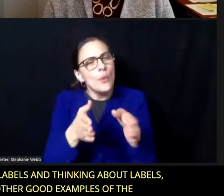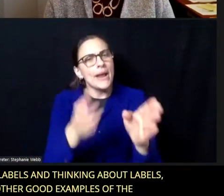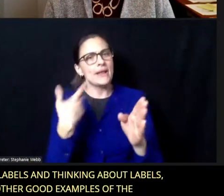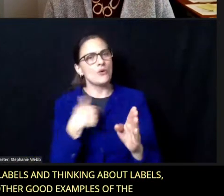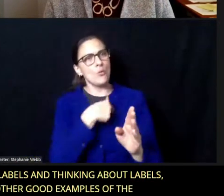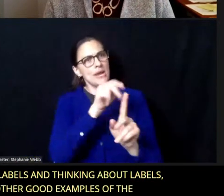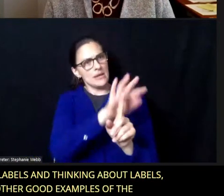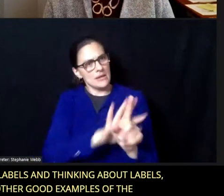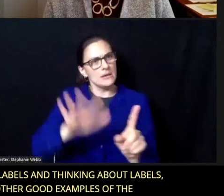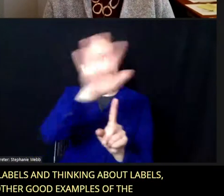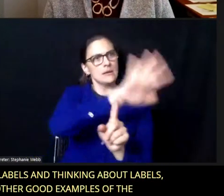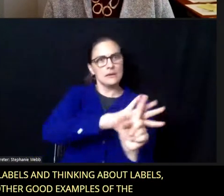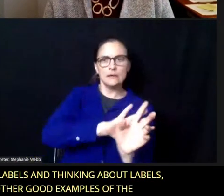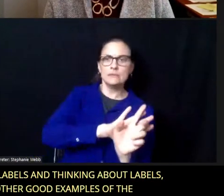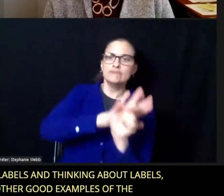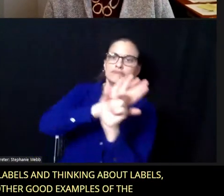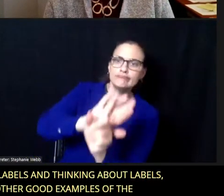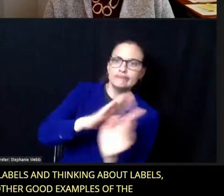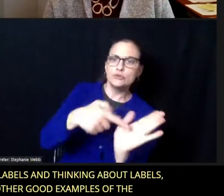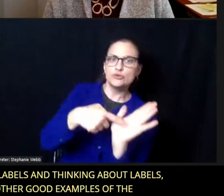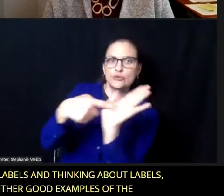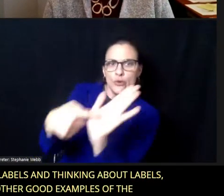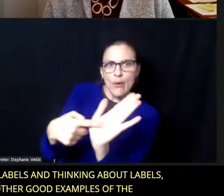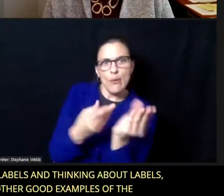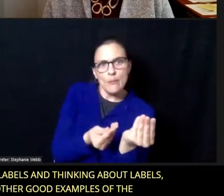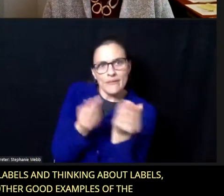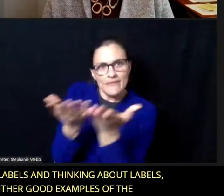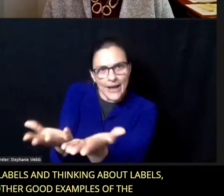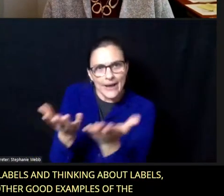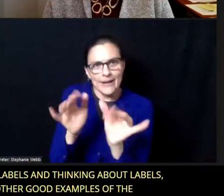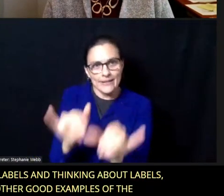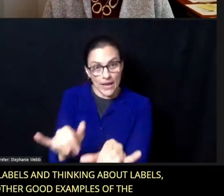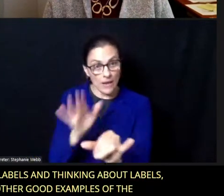meaning to it and receive meaning from it?